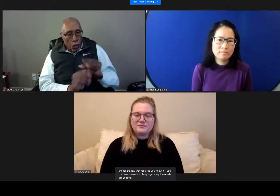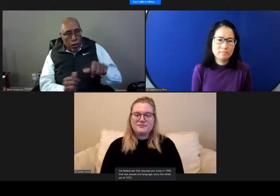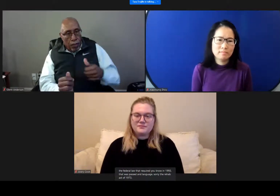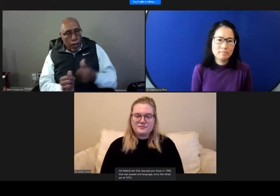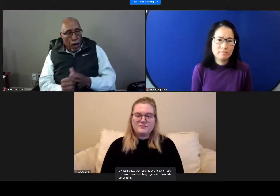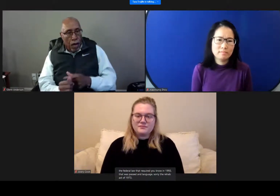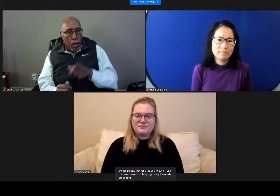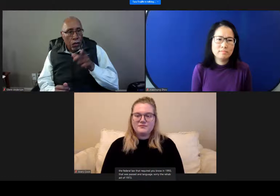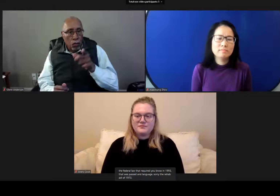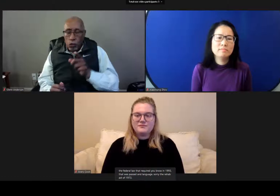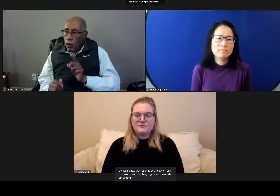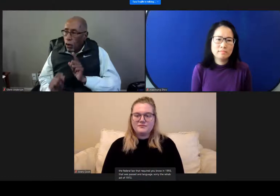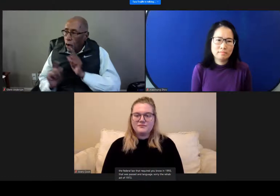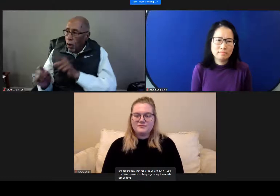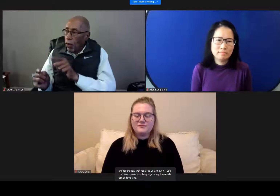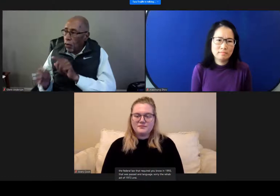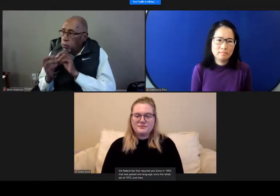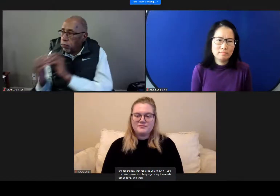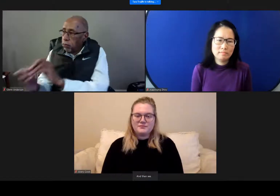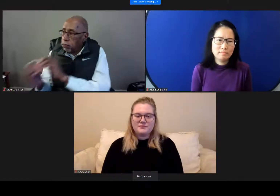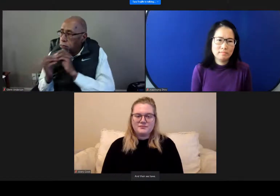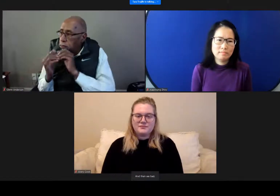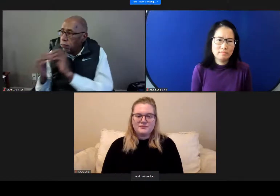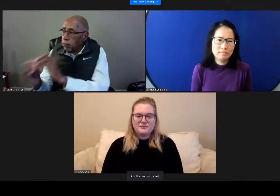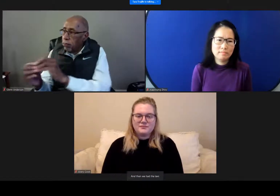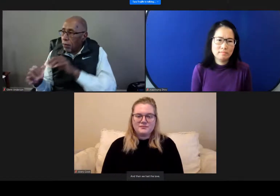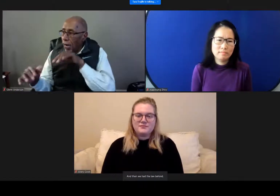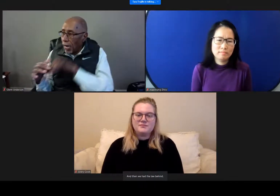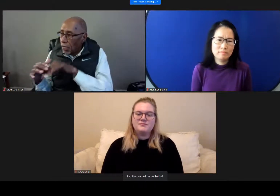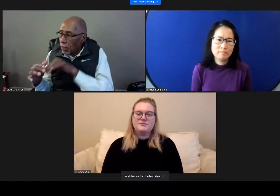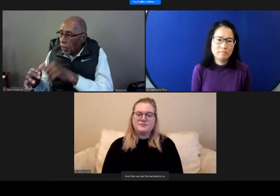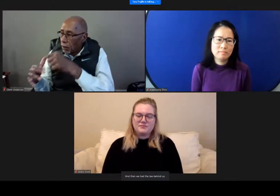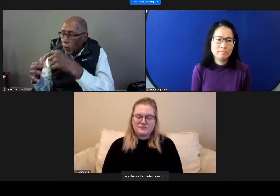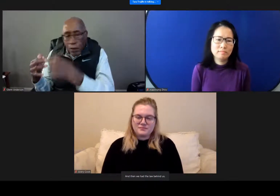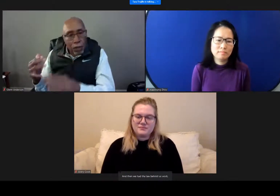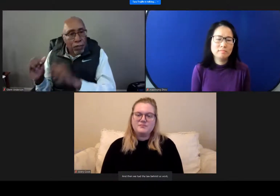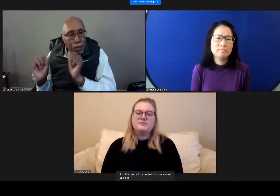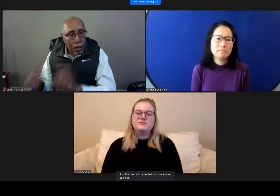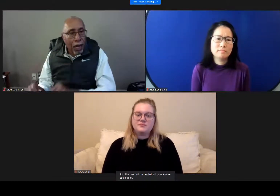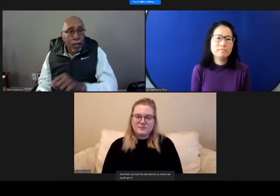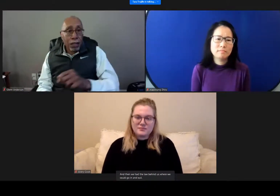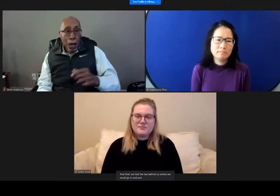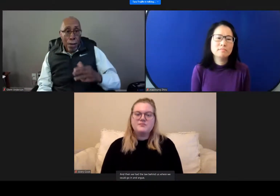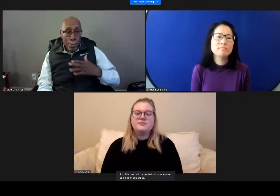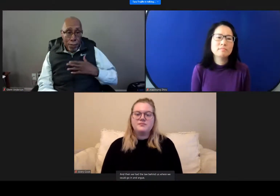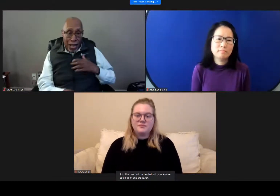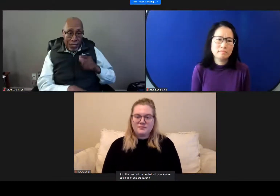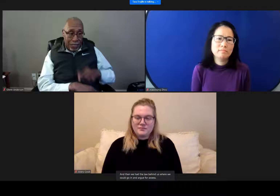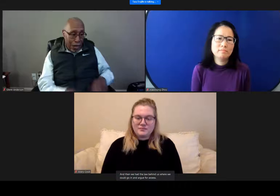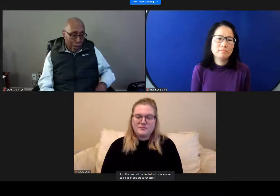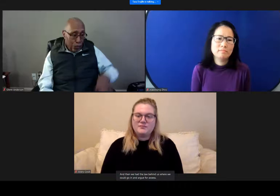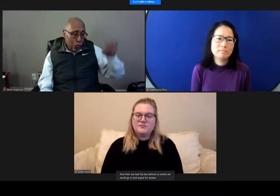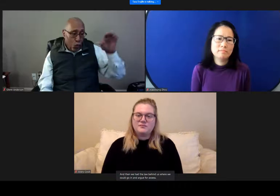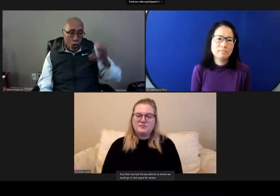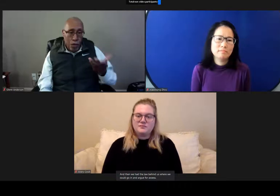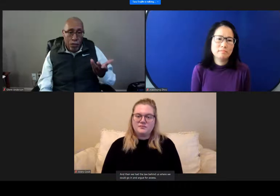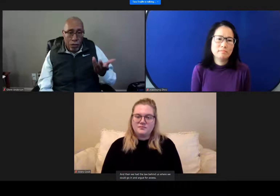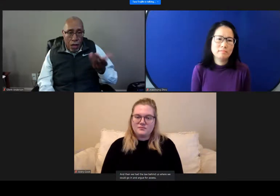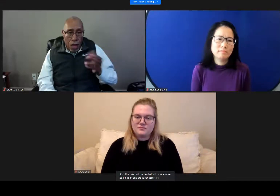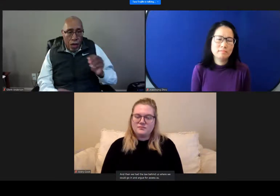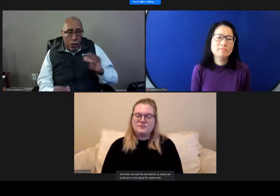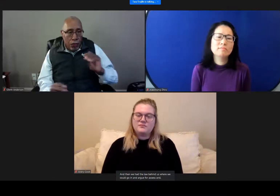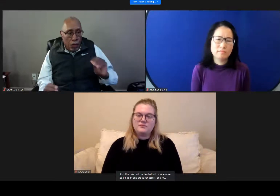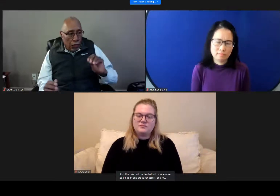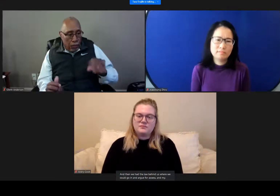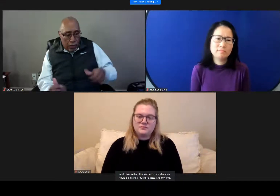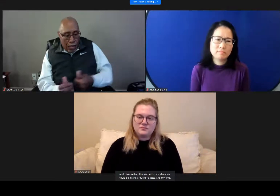1973. And then we had the law behind us where we could go in and argue for access. And at